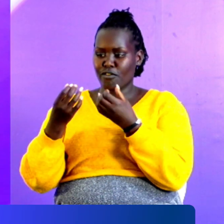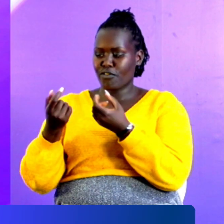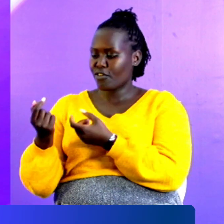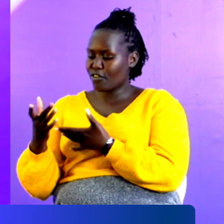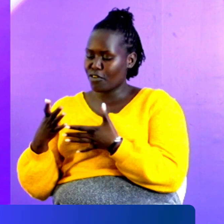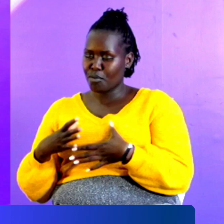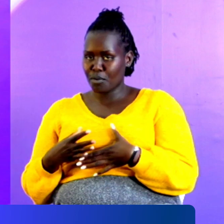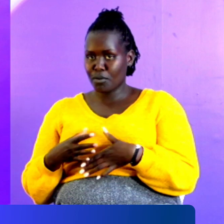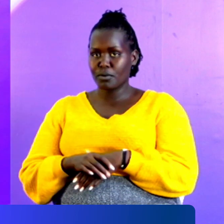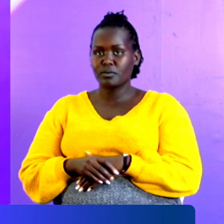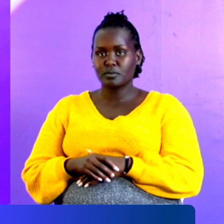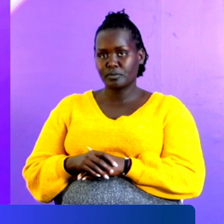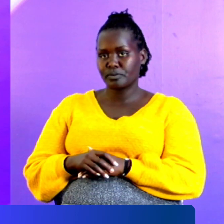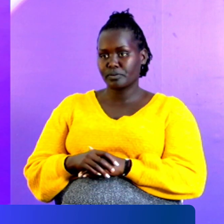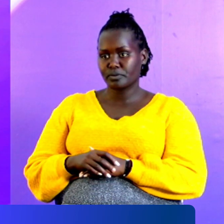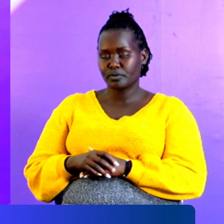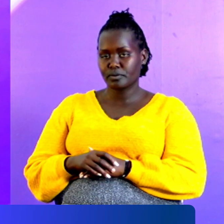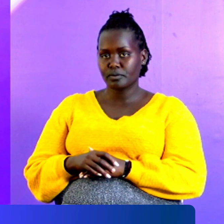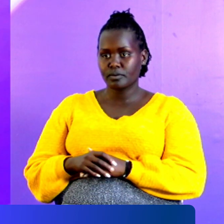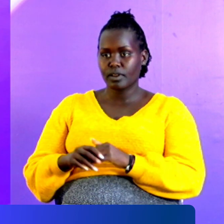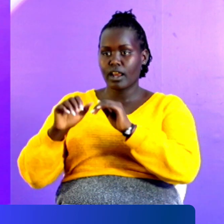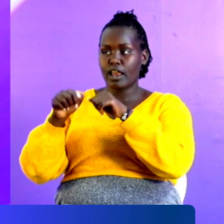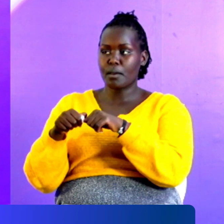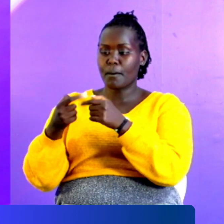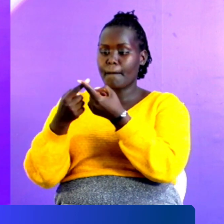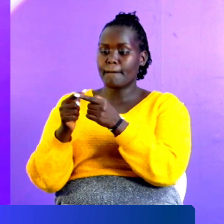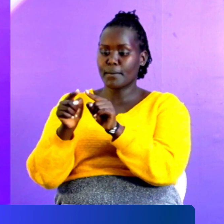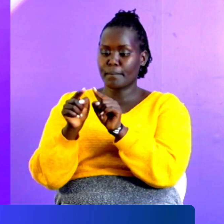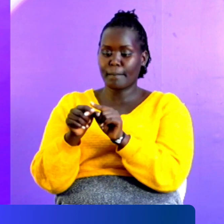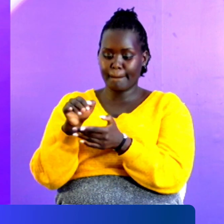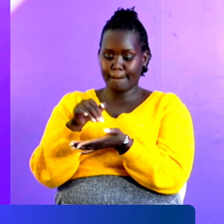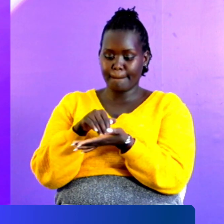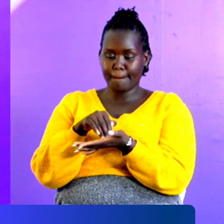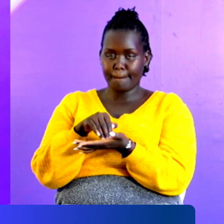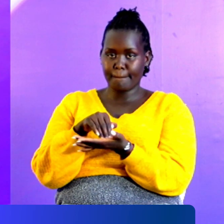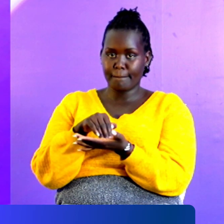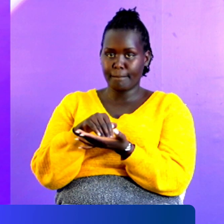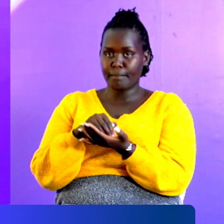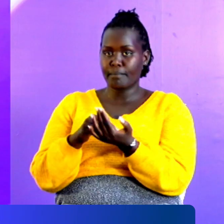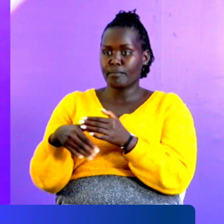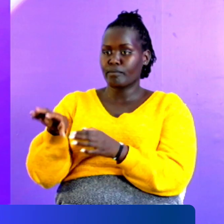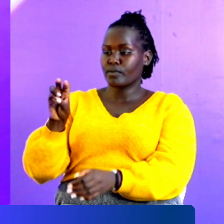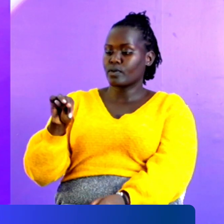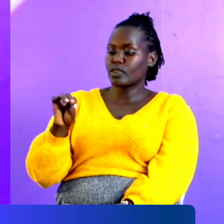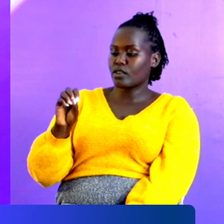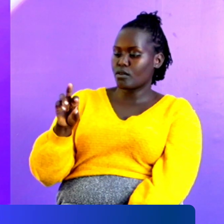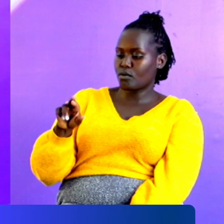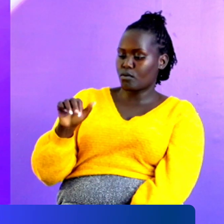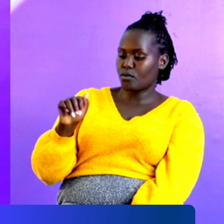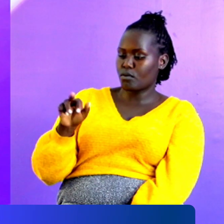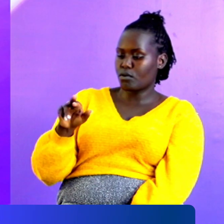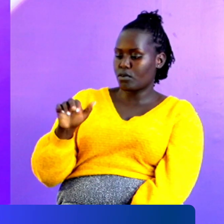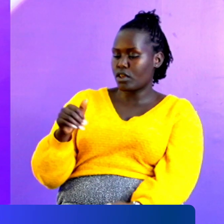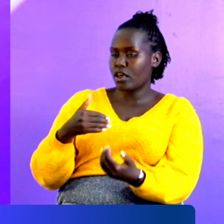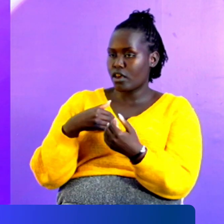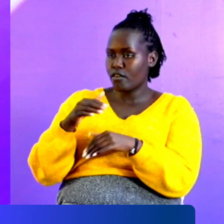amounts. He's not able to. But again, Morara Kebaso came up with a very good